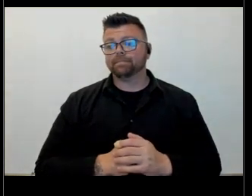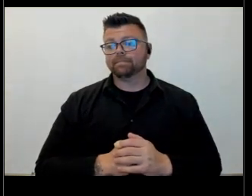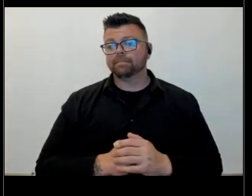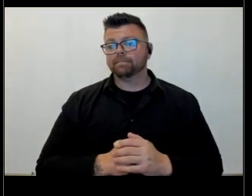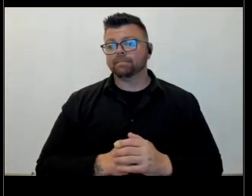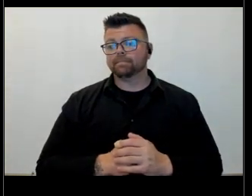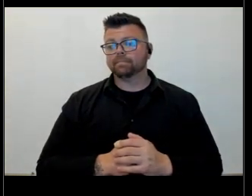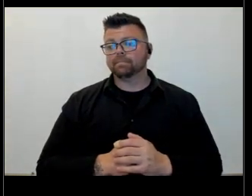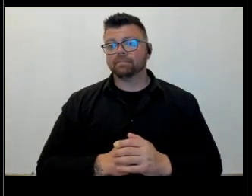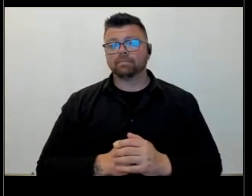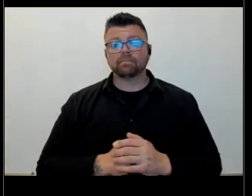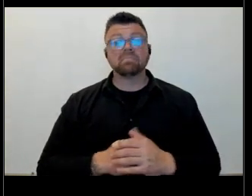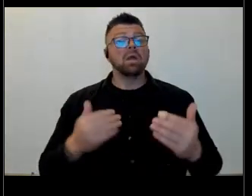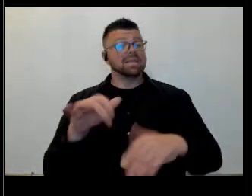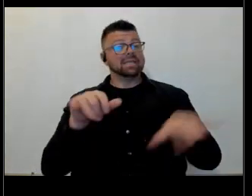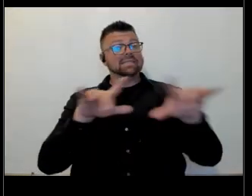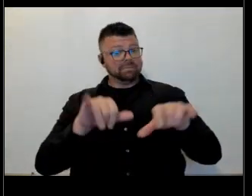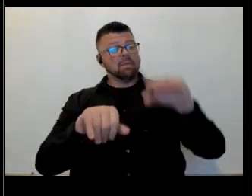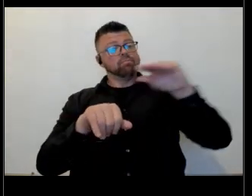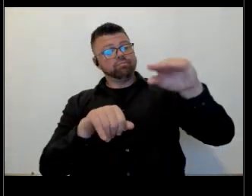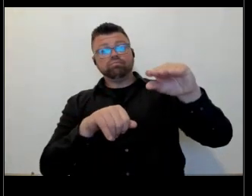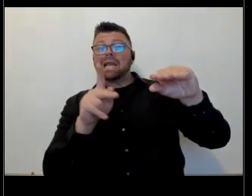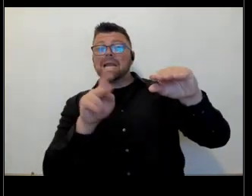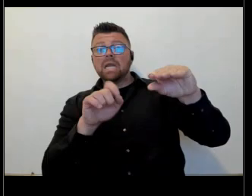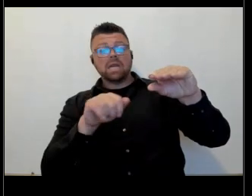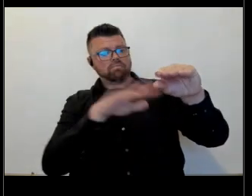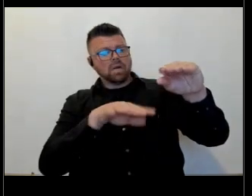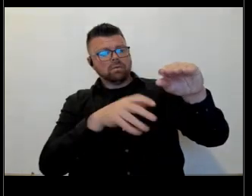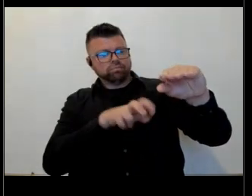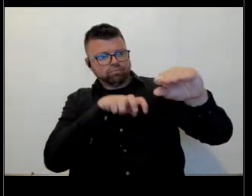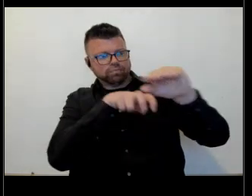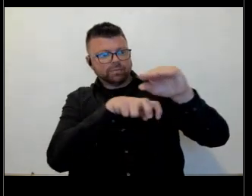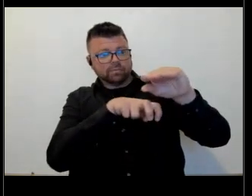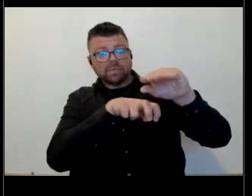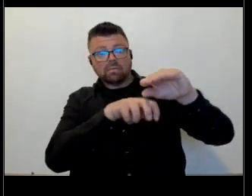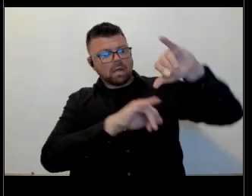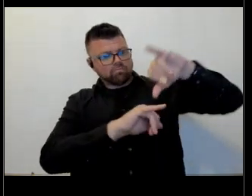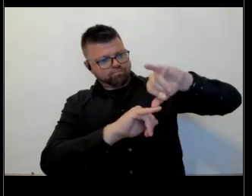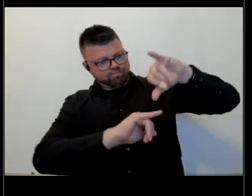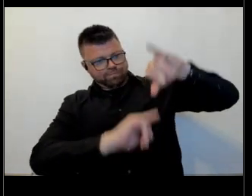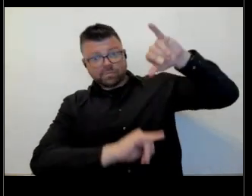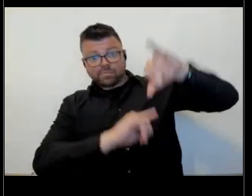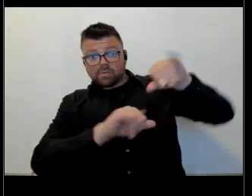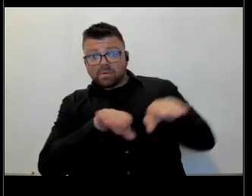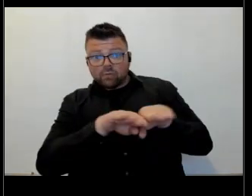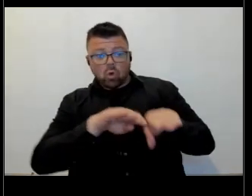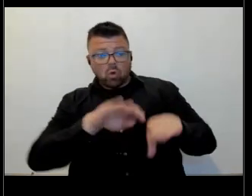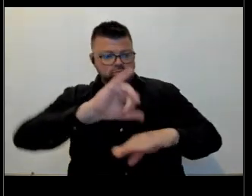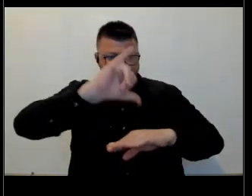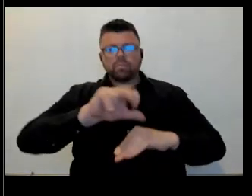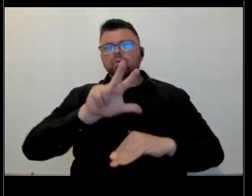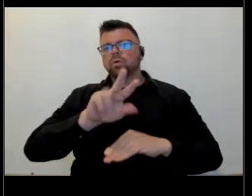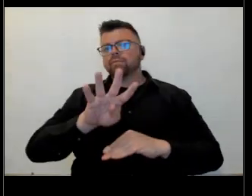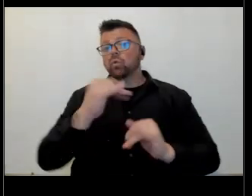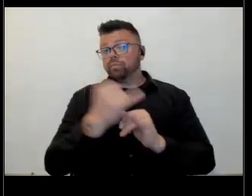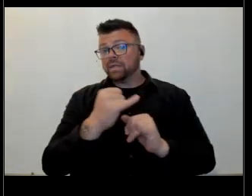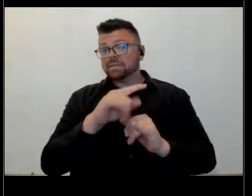Have knee space and be mounted at 34 inches maximum above the floor.